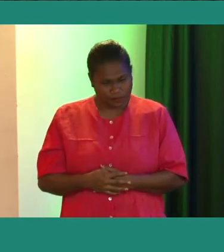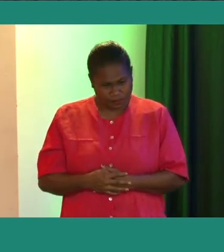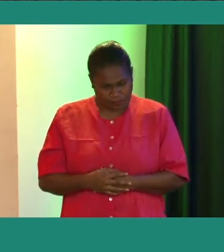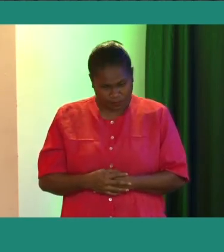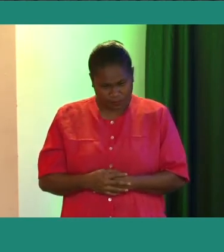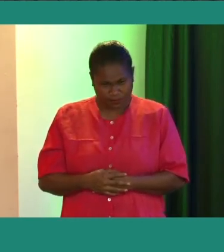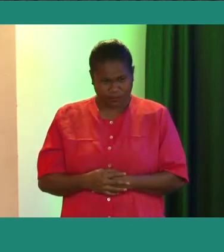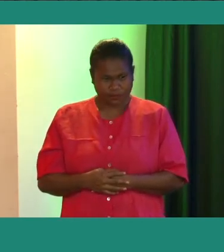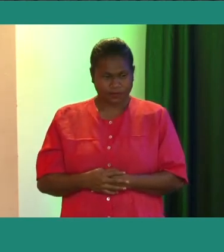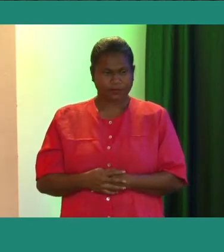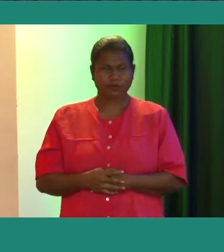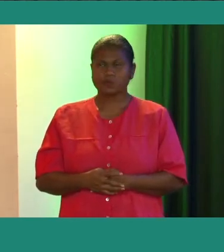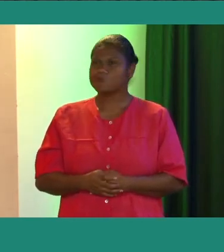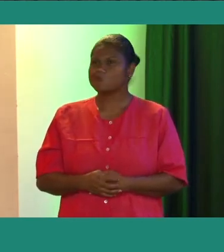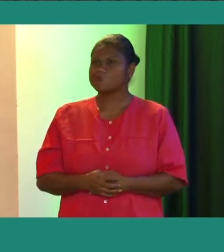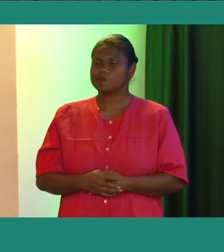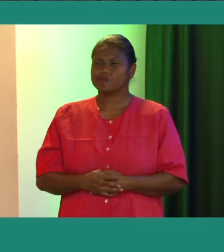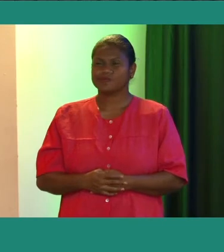or